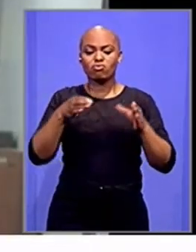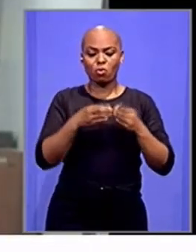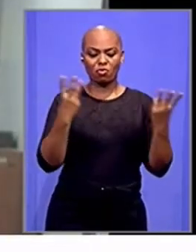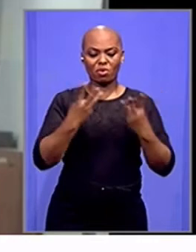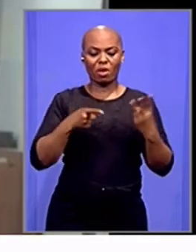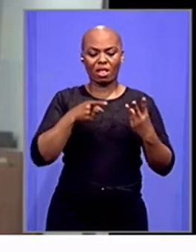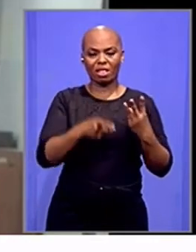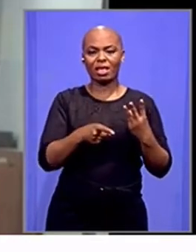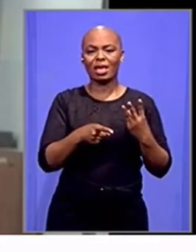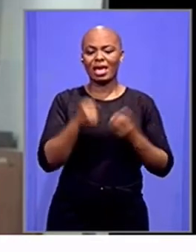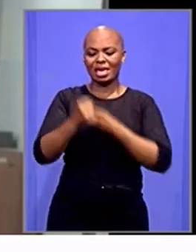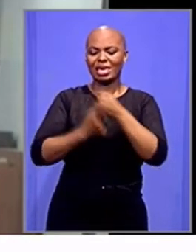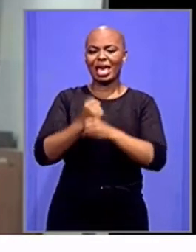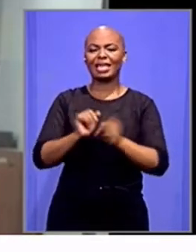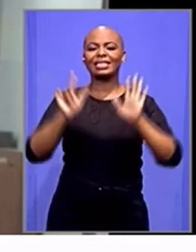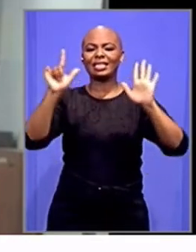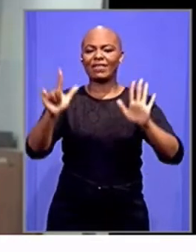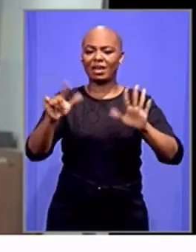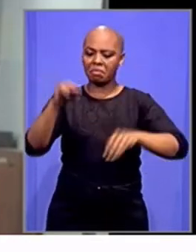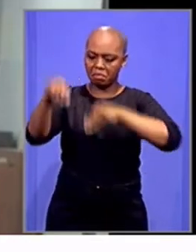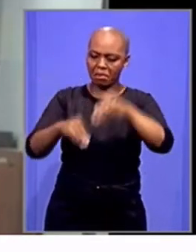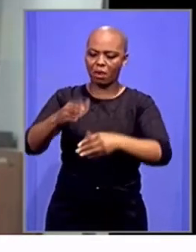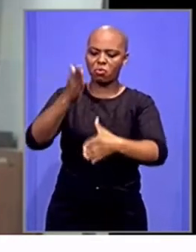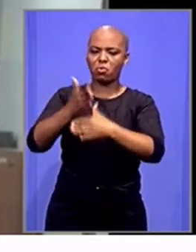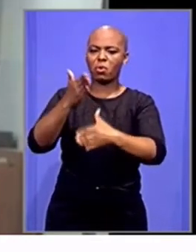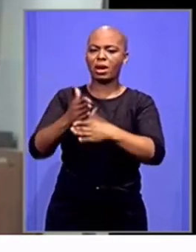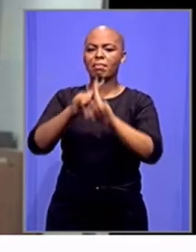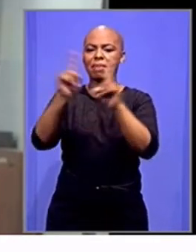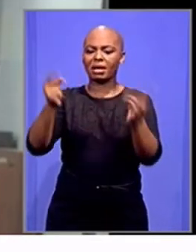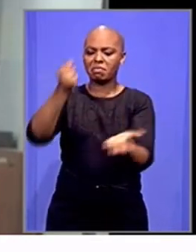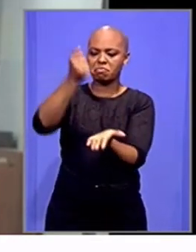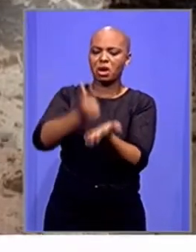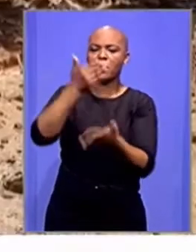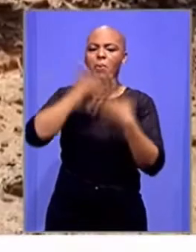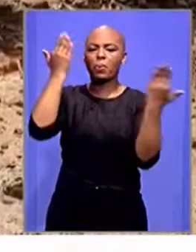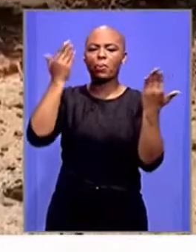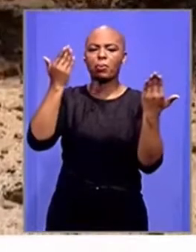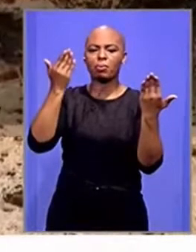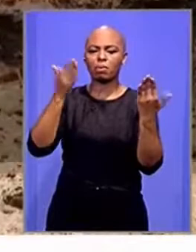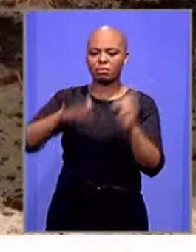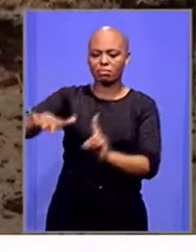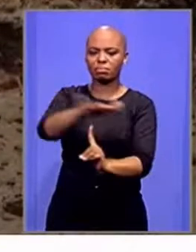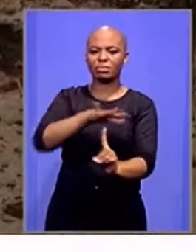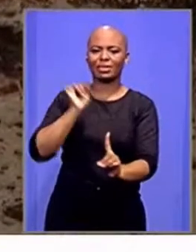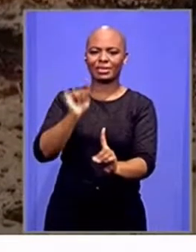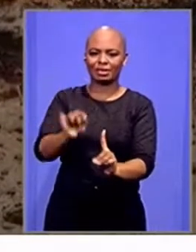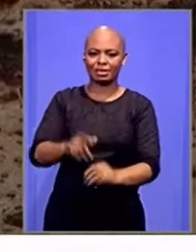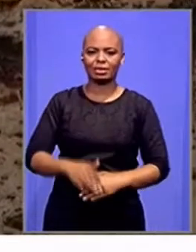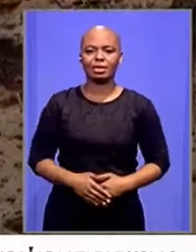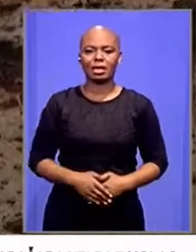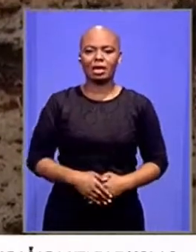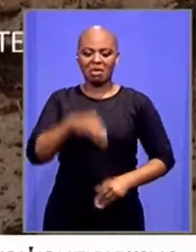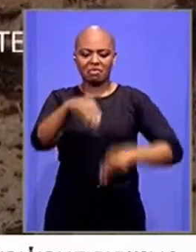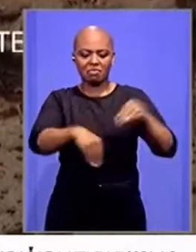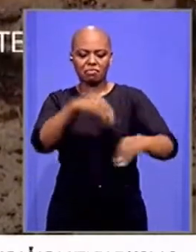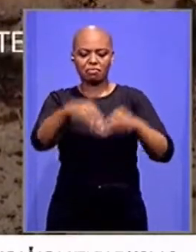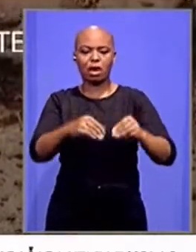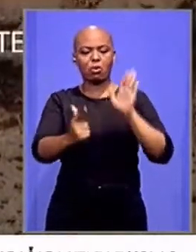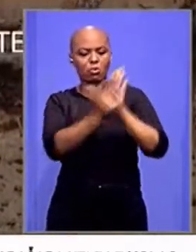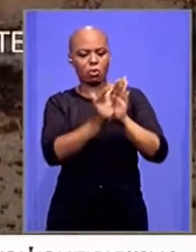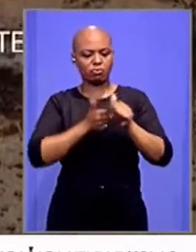of 7 years without a mining permit. Go epiwa ga mmu go tshwanetse go dirwa go ya ka molawana